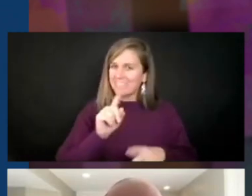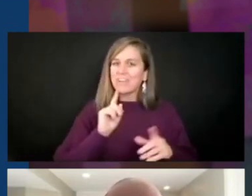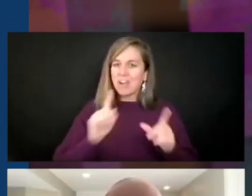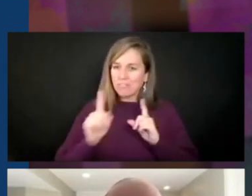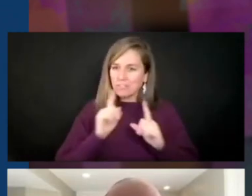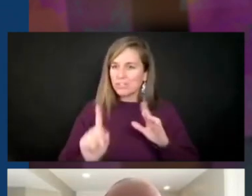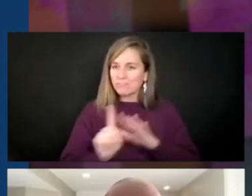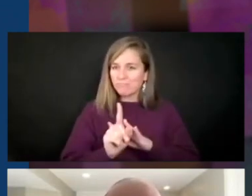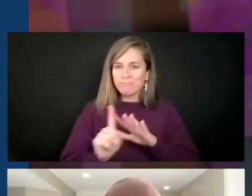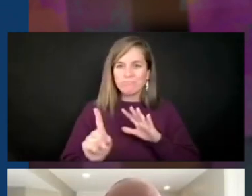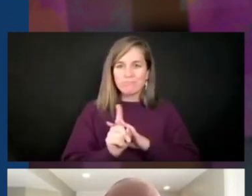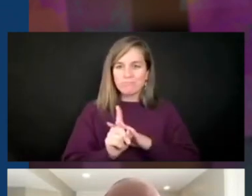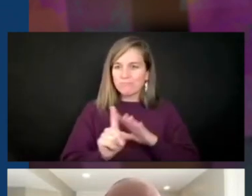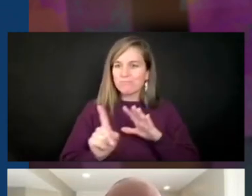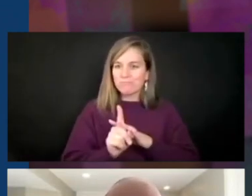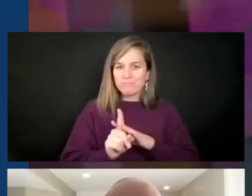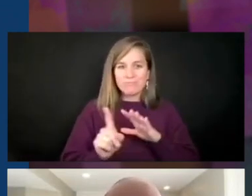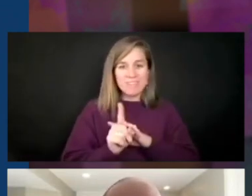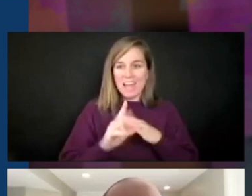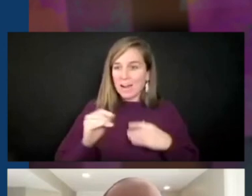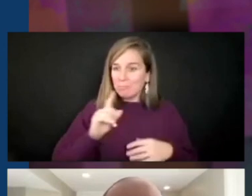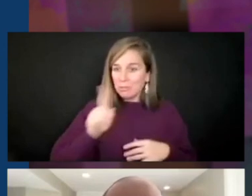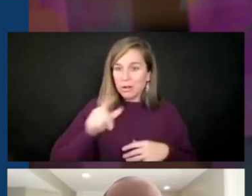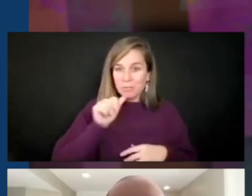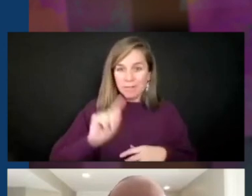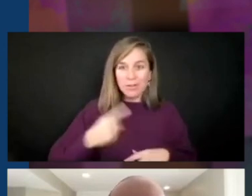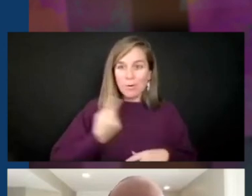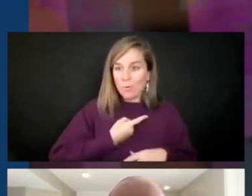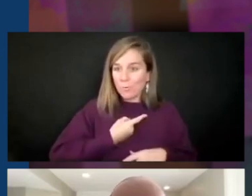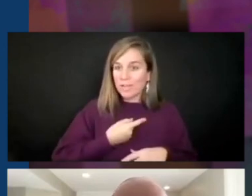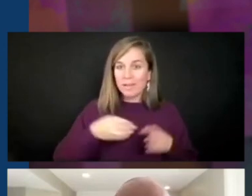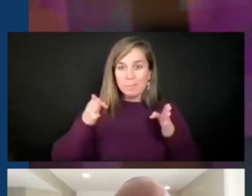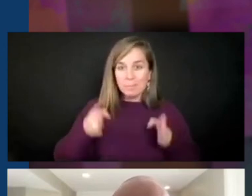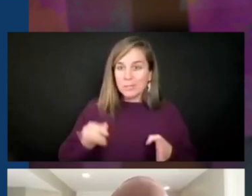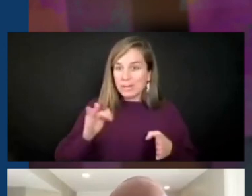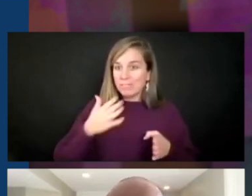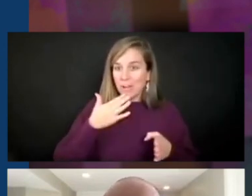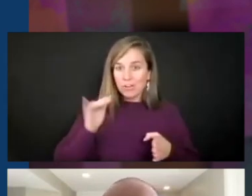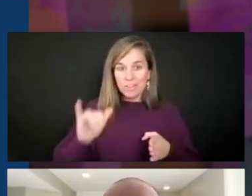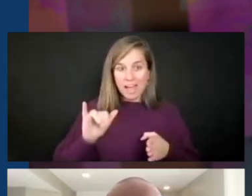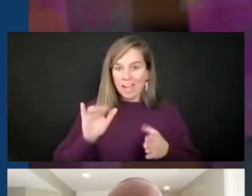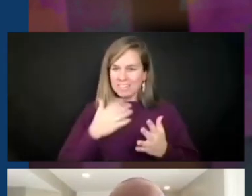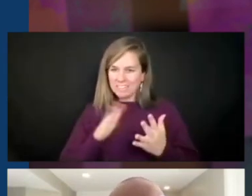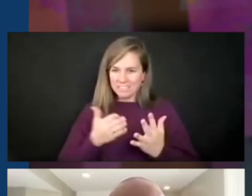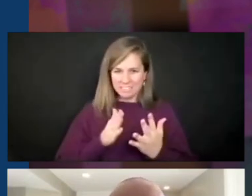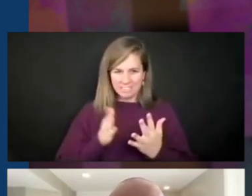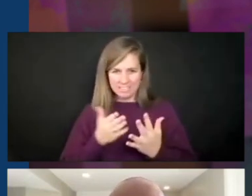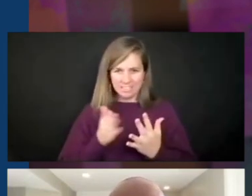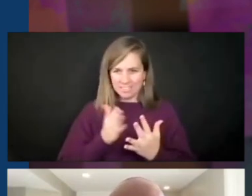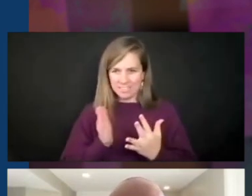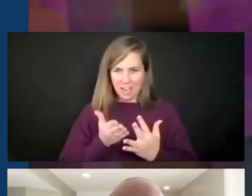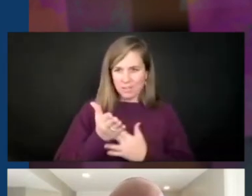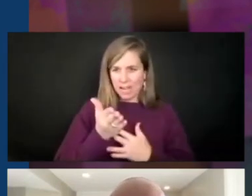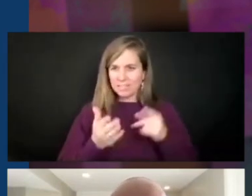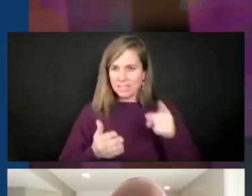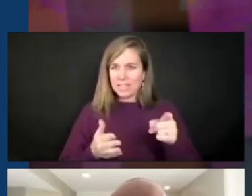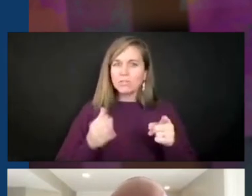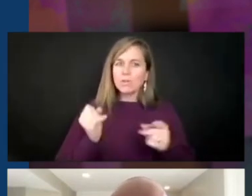not the only person of color that navigates this. So there's some questions to ask.